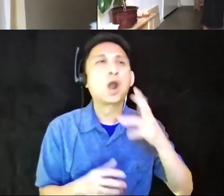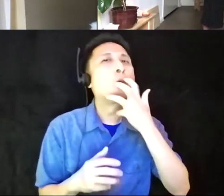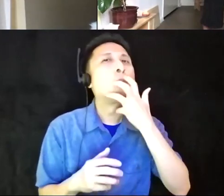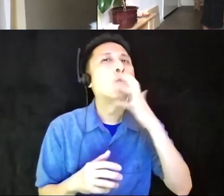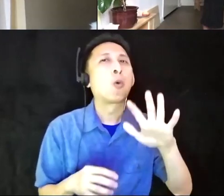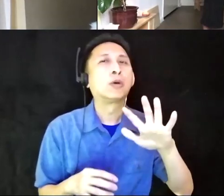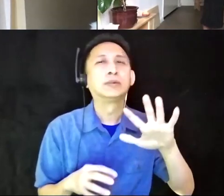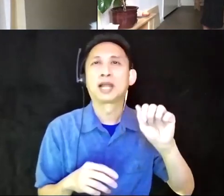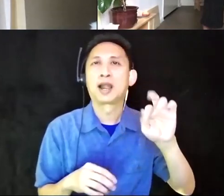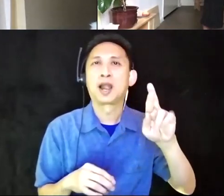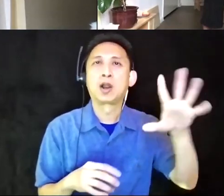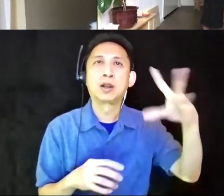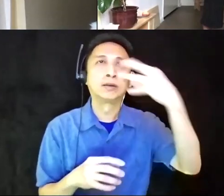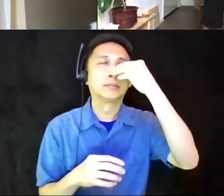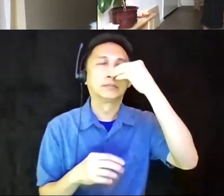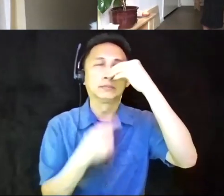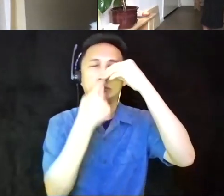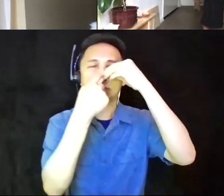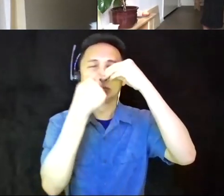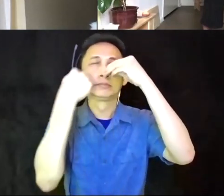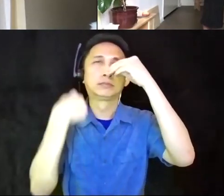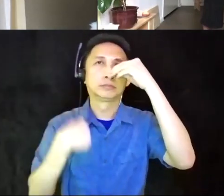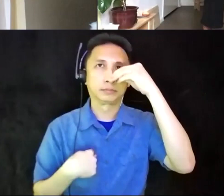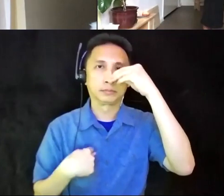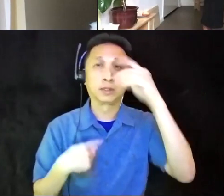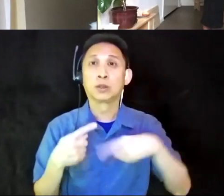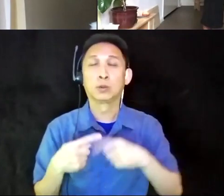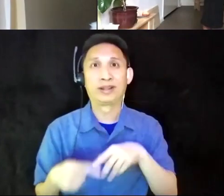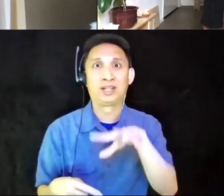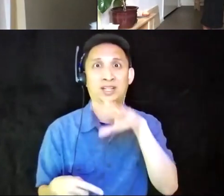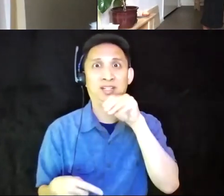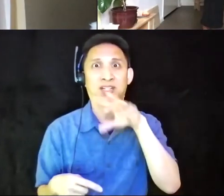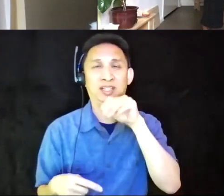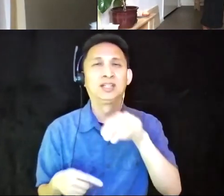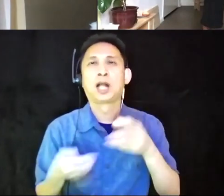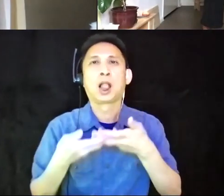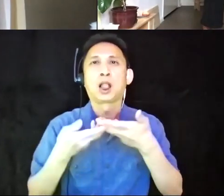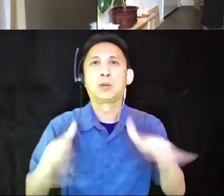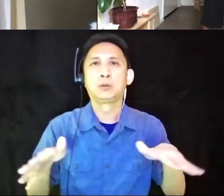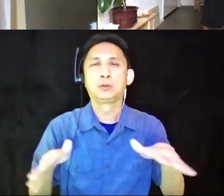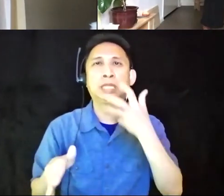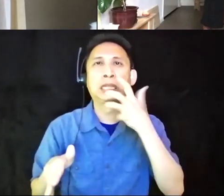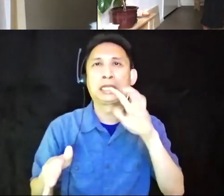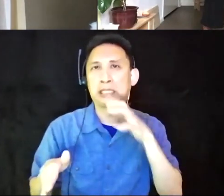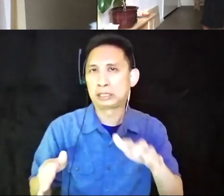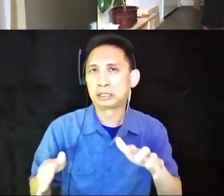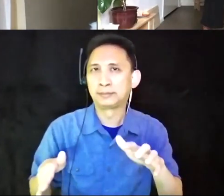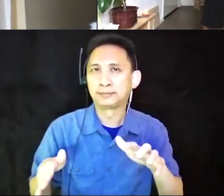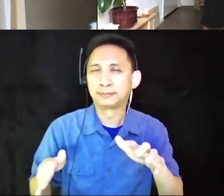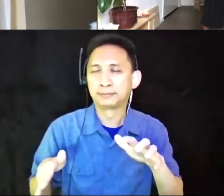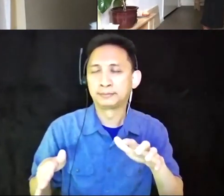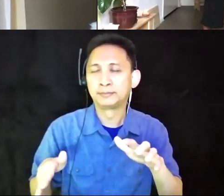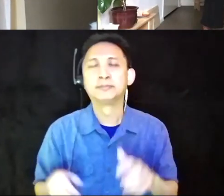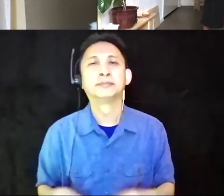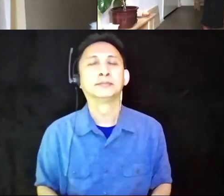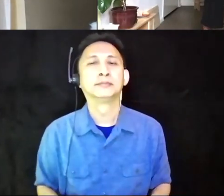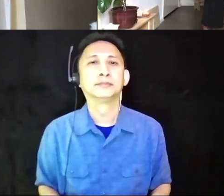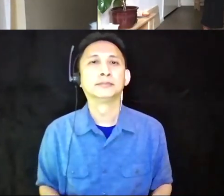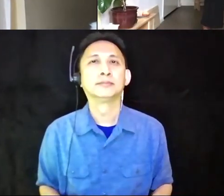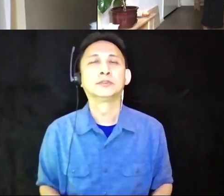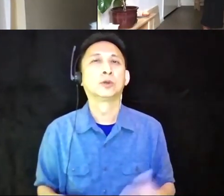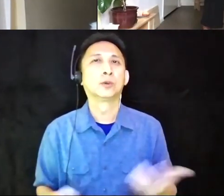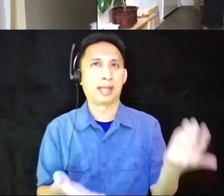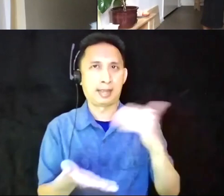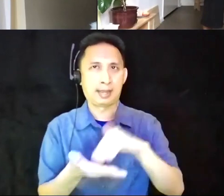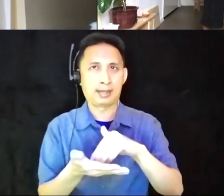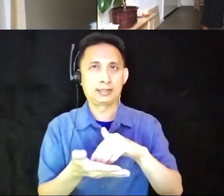heat. And so for this part, we want to be breathing through the nose. So for these breaths, since they are through the nose, if